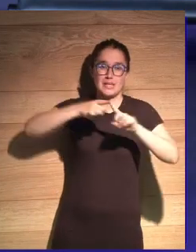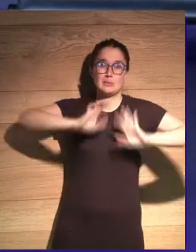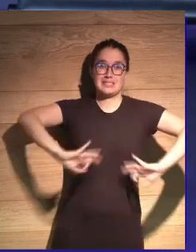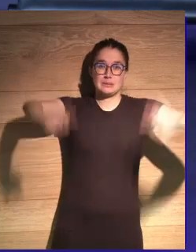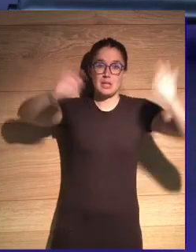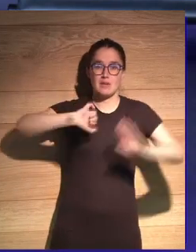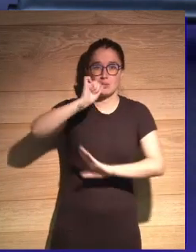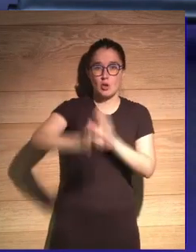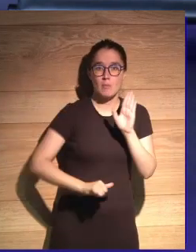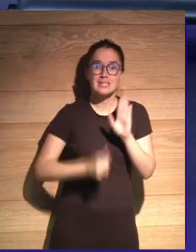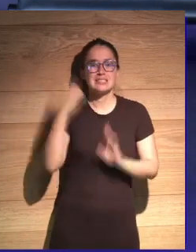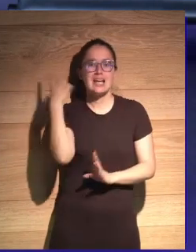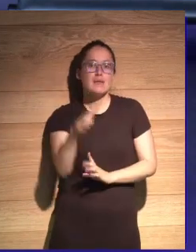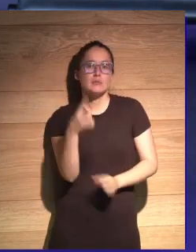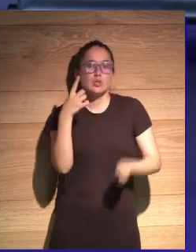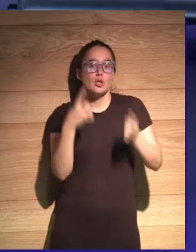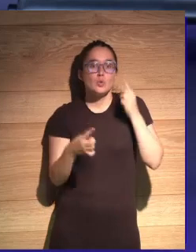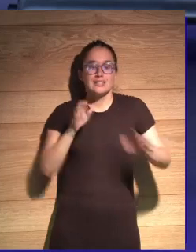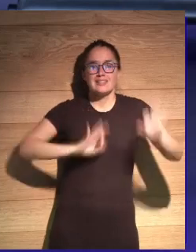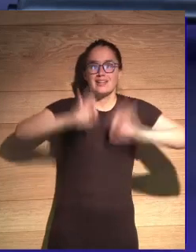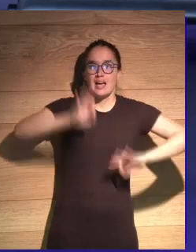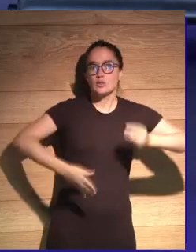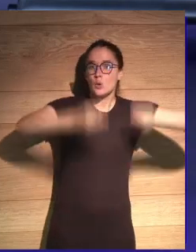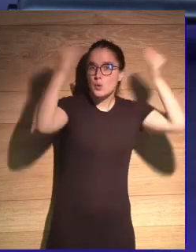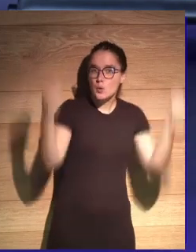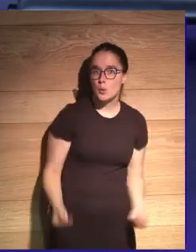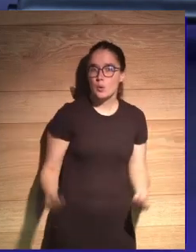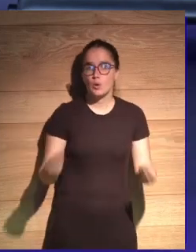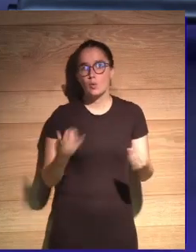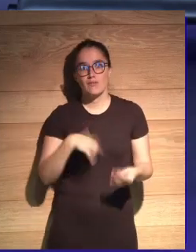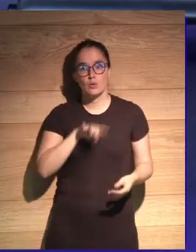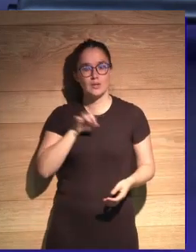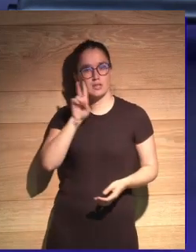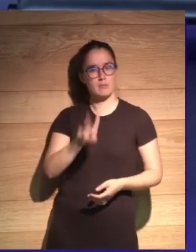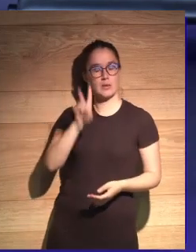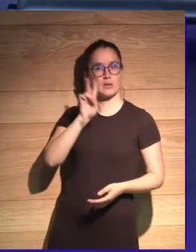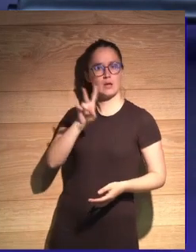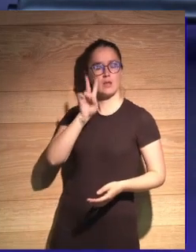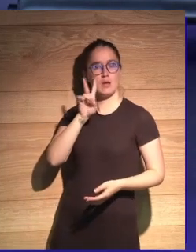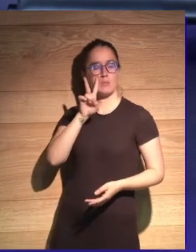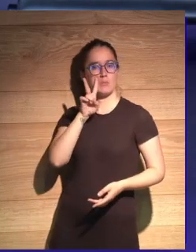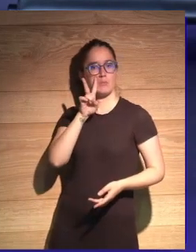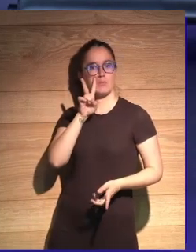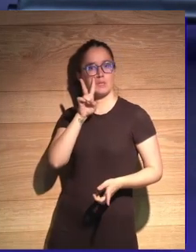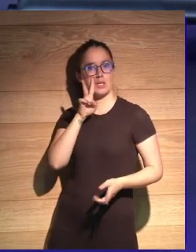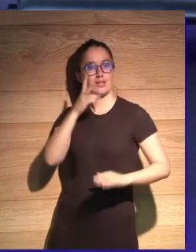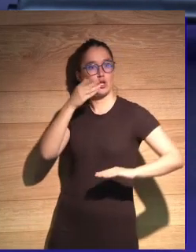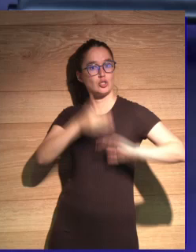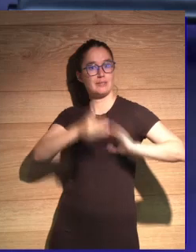designed as to be frameworks. We know that theater play is good